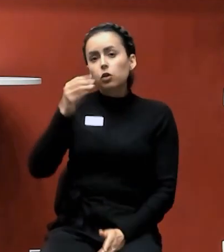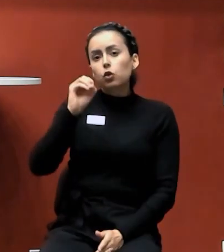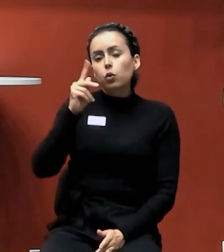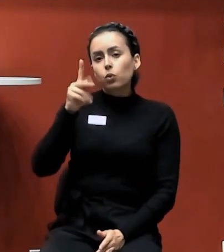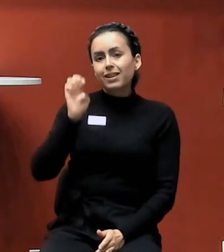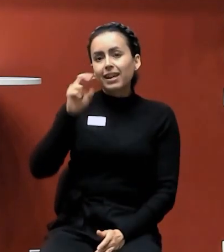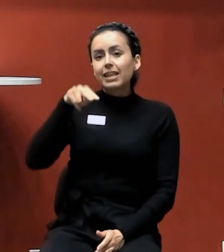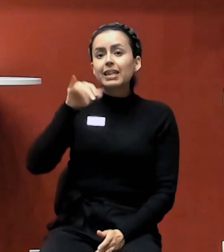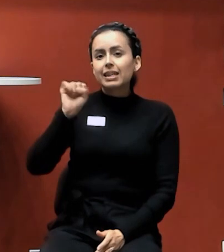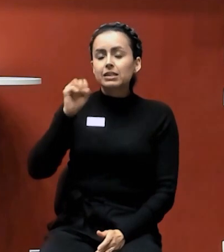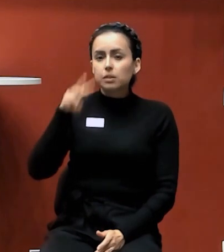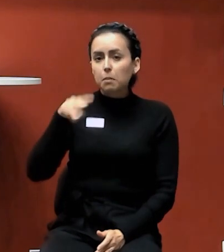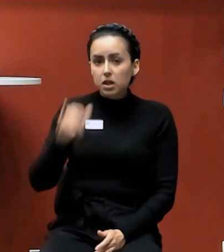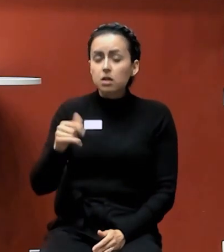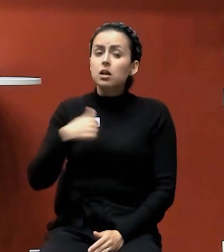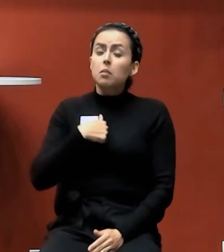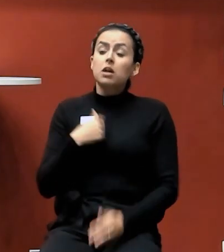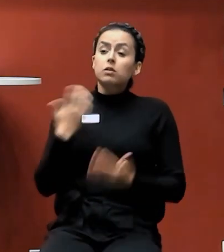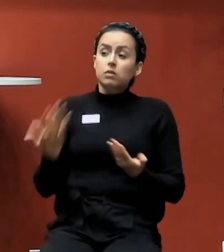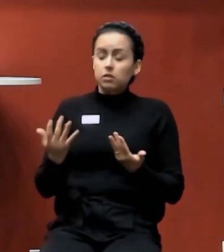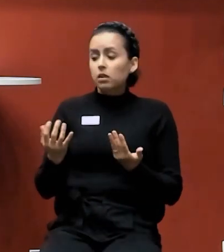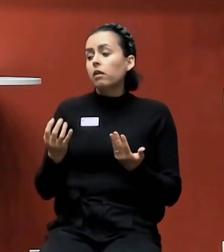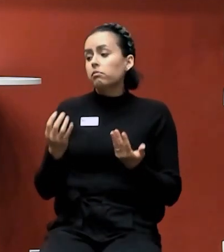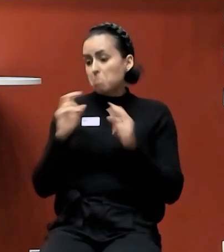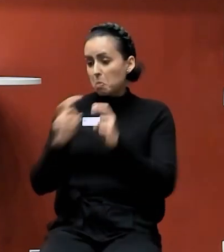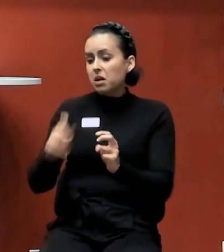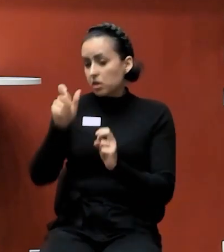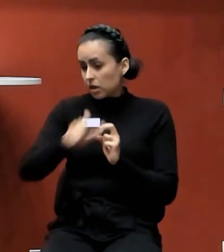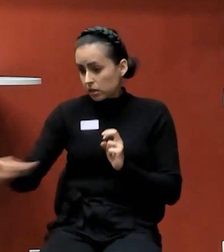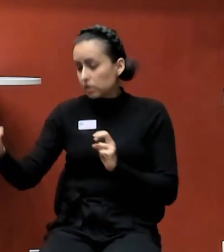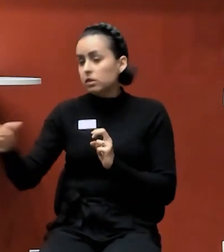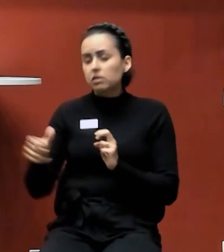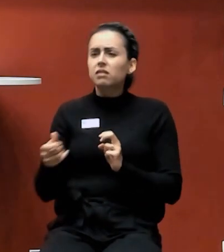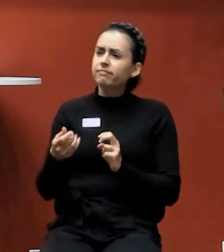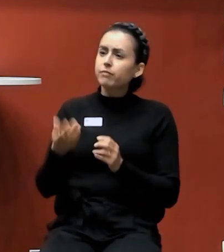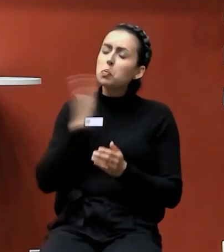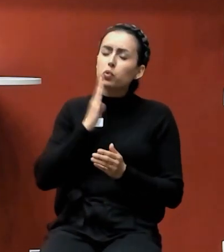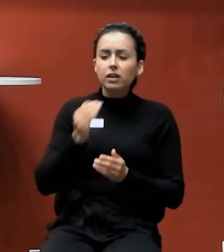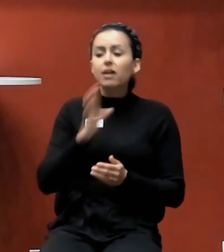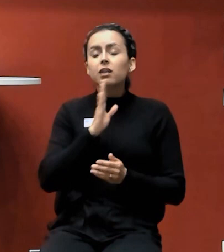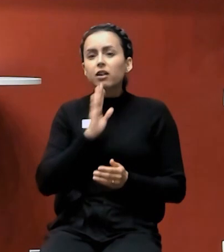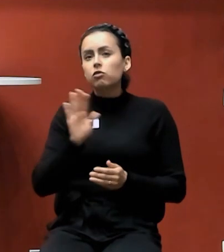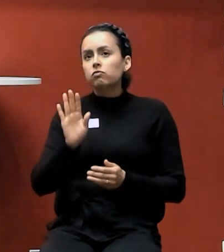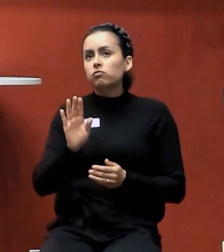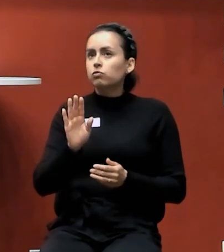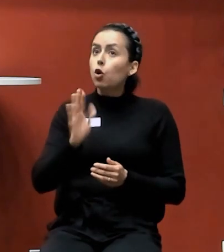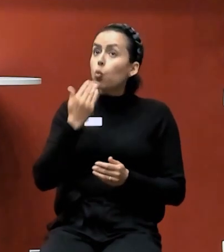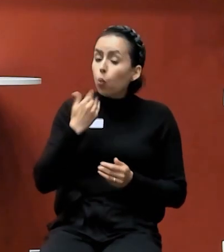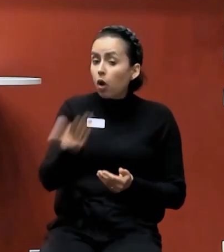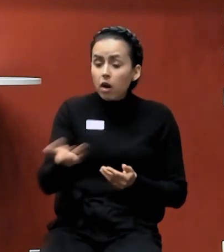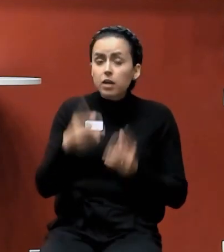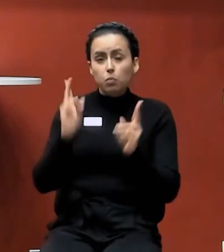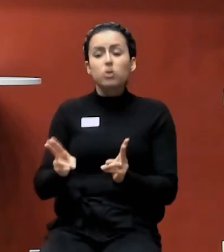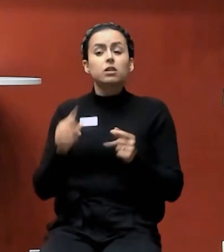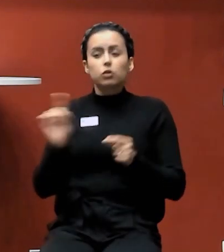the panelists, to introduce yourself, and I have asked them to tell something surprising about themselves. Or if that's